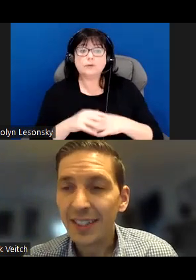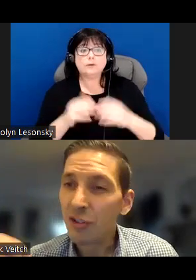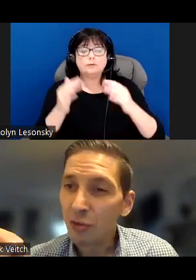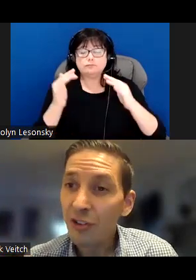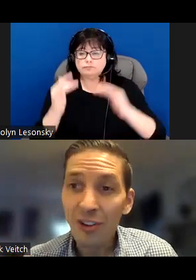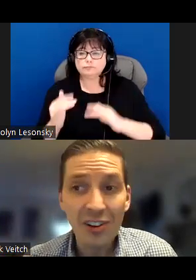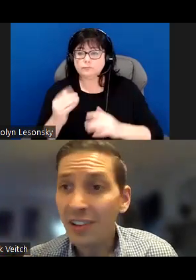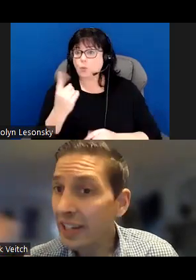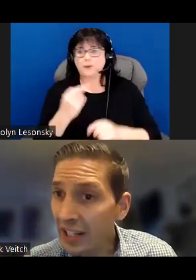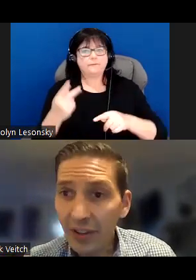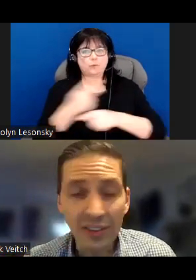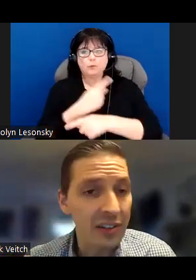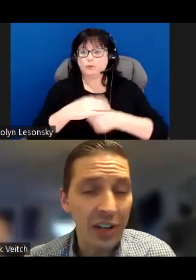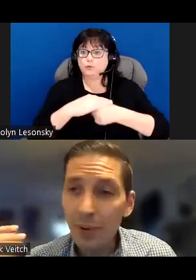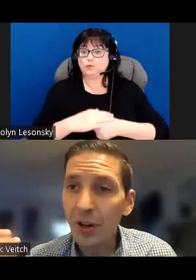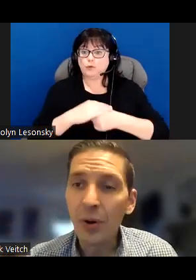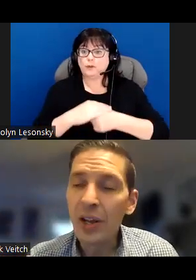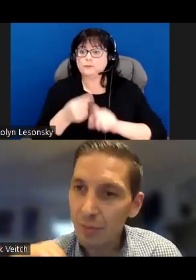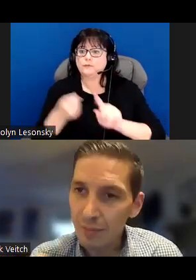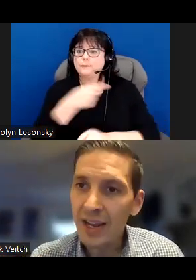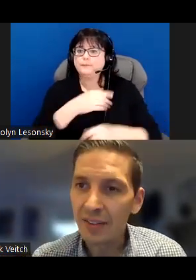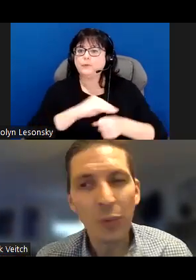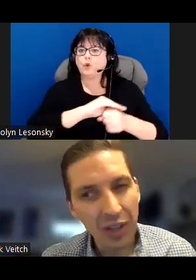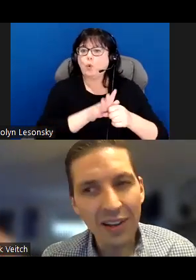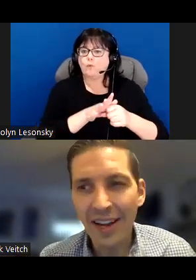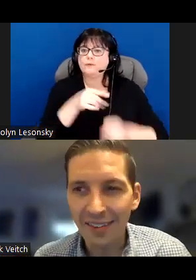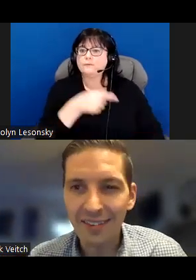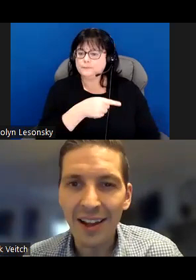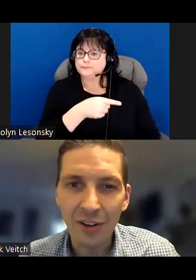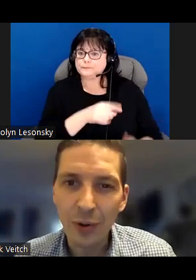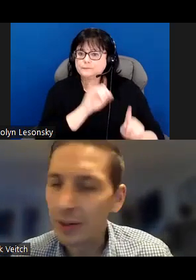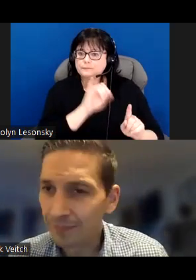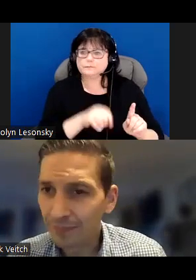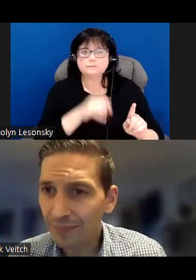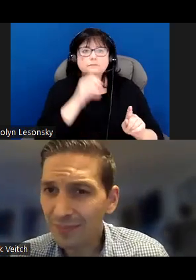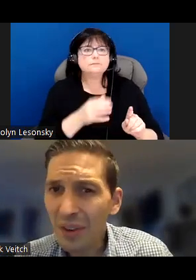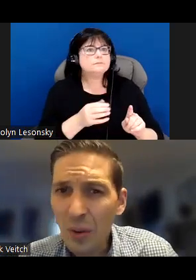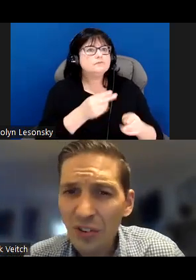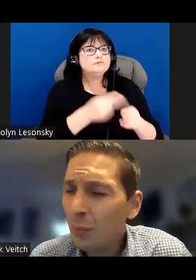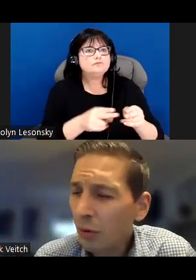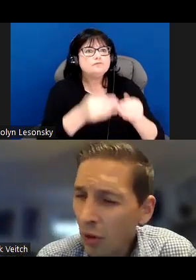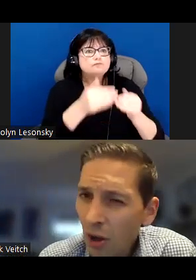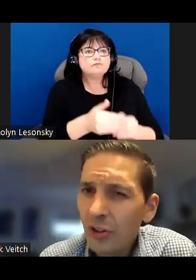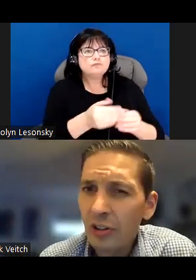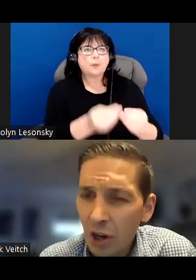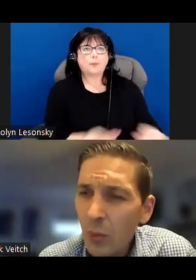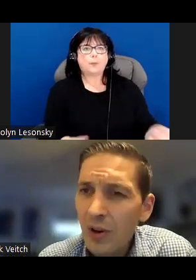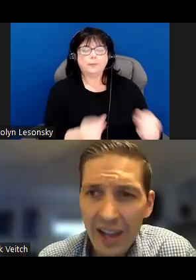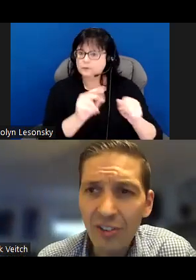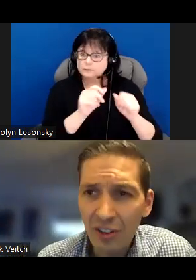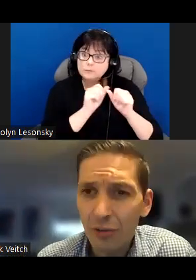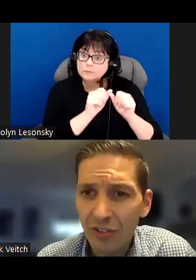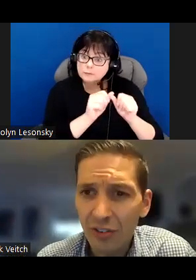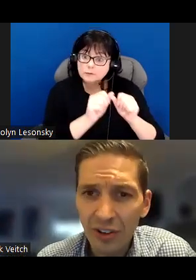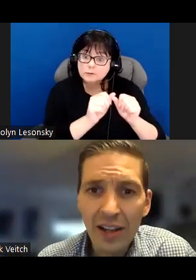pandemic? The stressor that didn't leave, it didn't come and go, it remained. We'll key on that in the slide as well. Again, we see prolonged